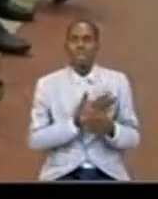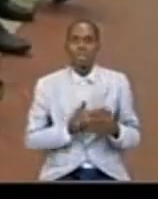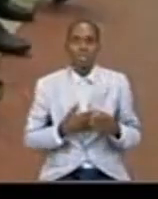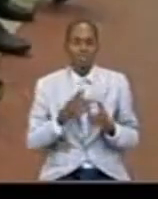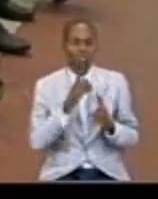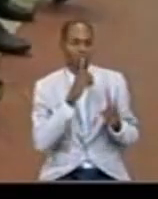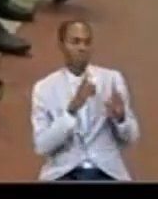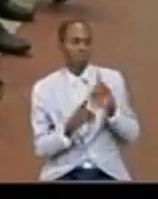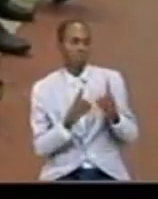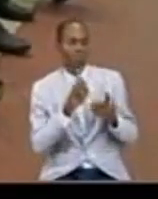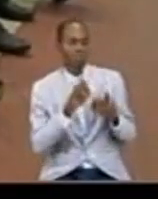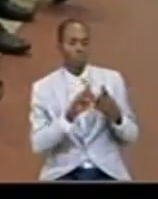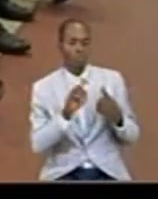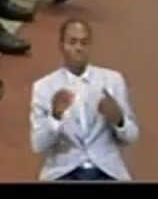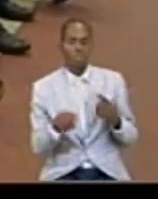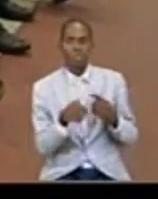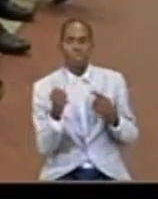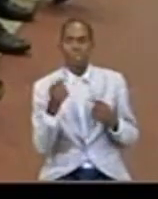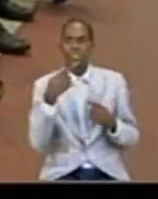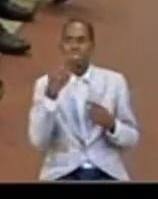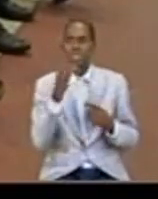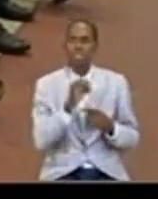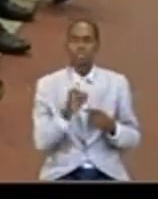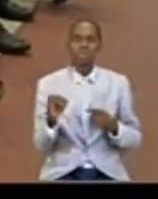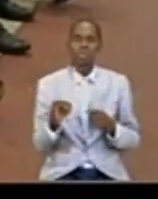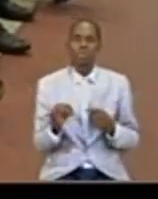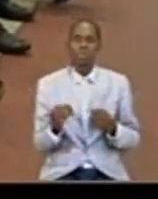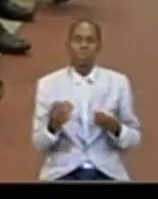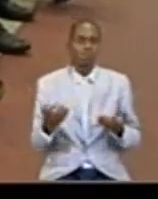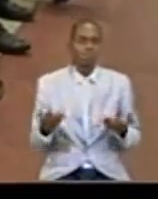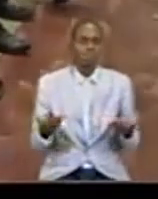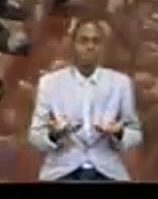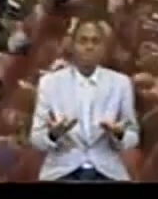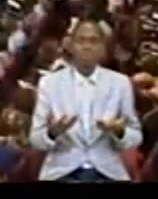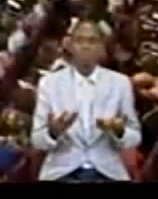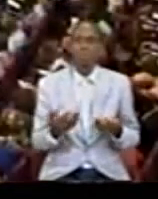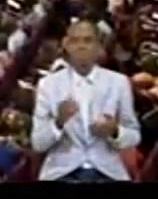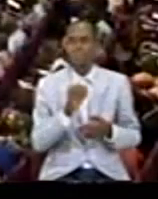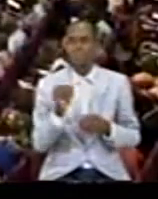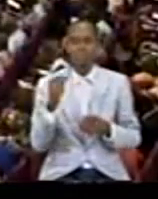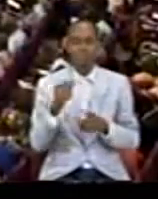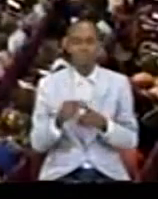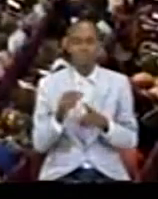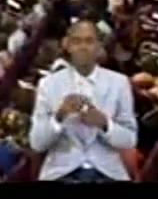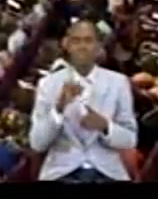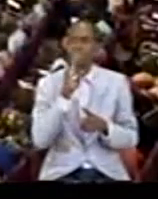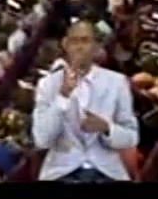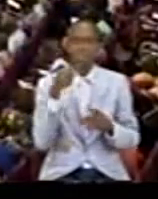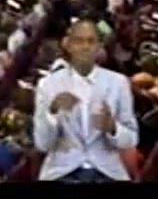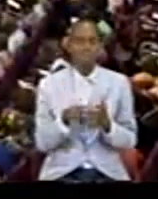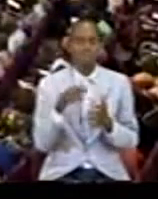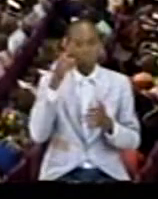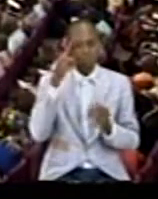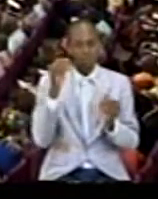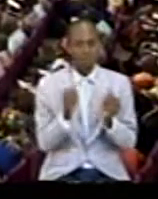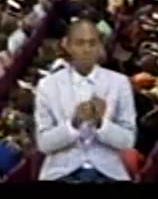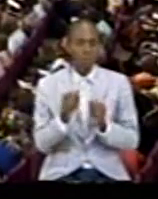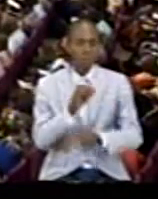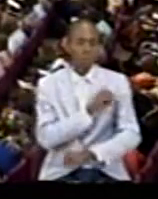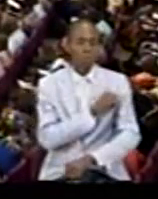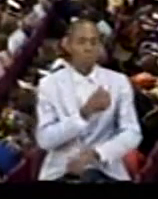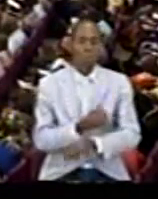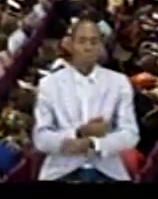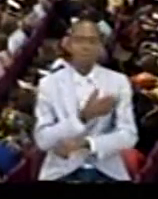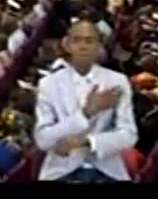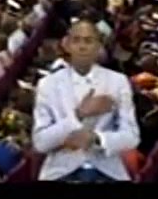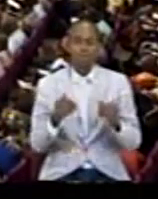among themselves, saying, what a word is this? For with authority and